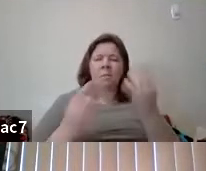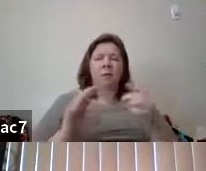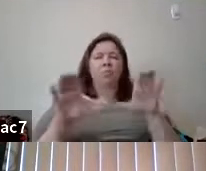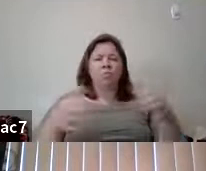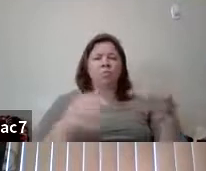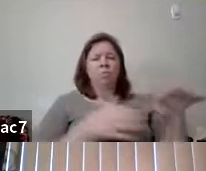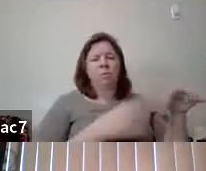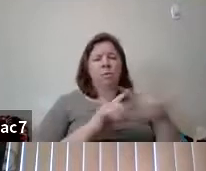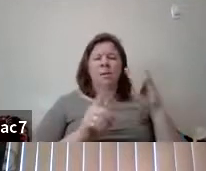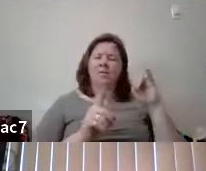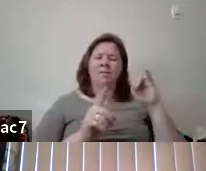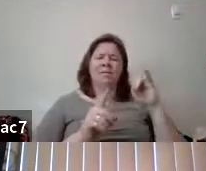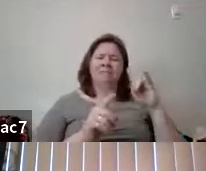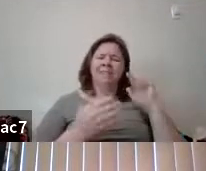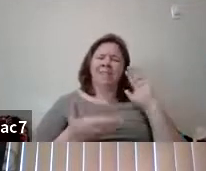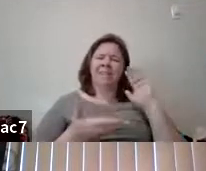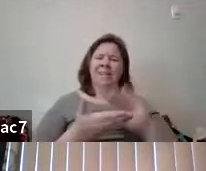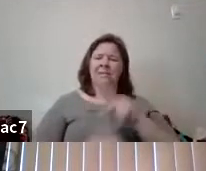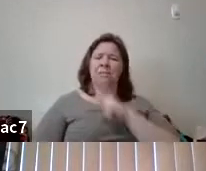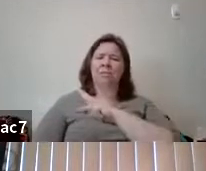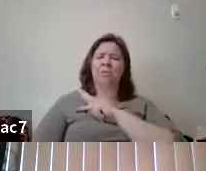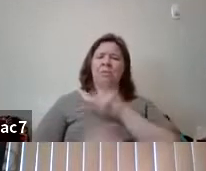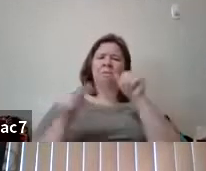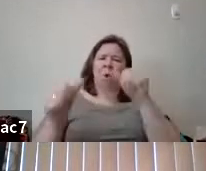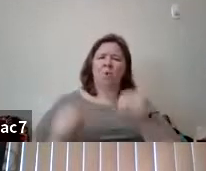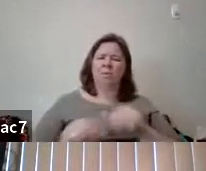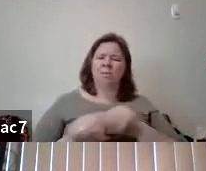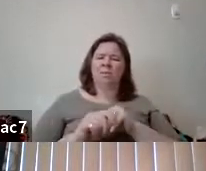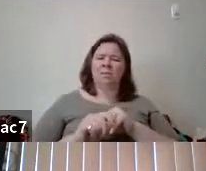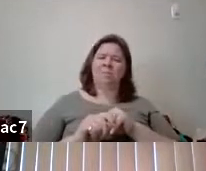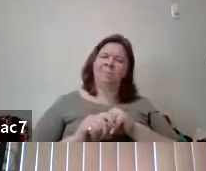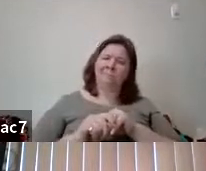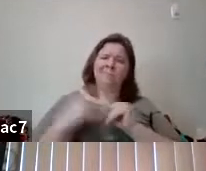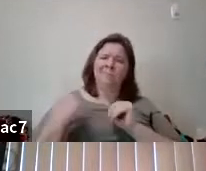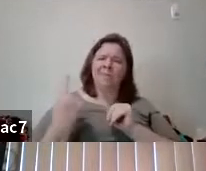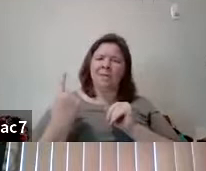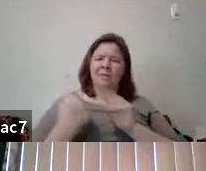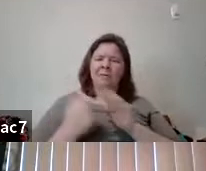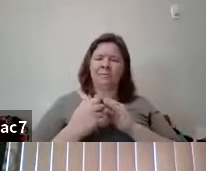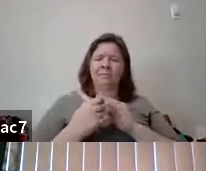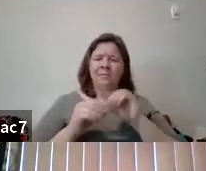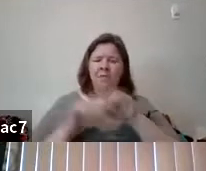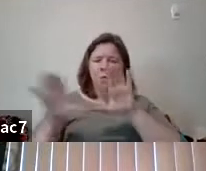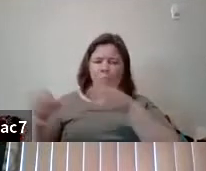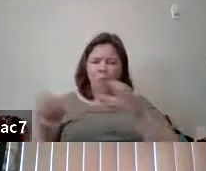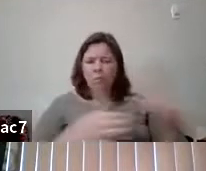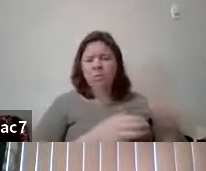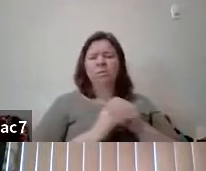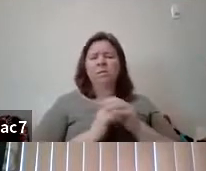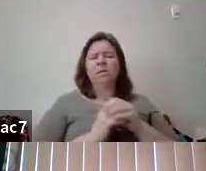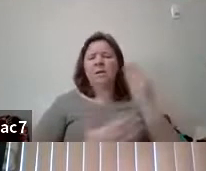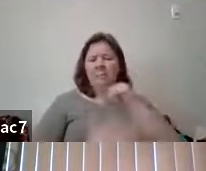it's maybe less personal to just, you know, post, you know, something in groups. It might not look, you